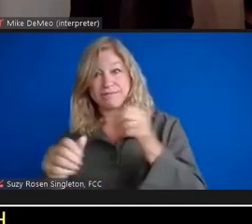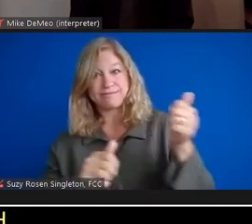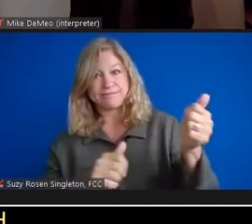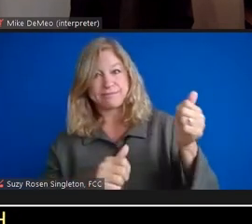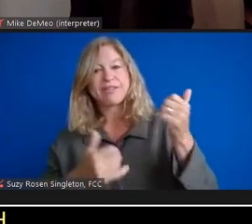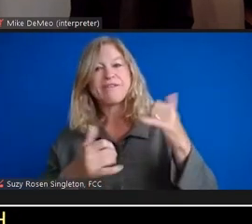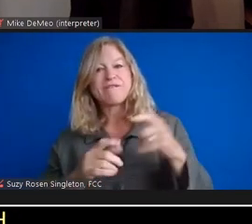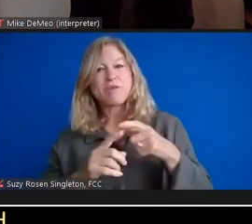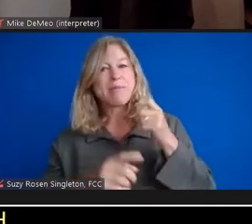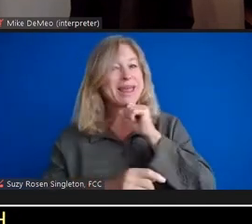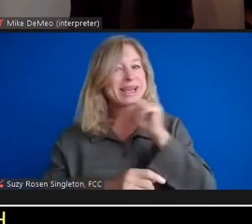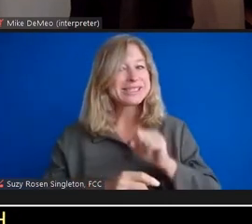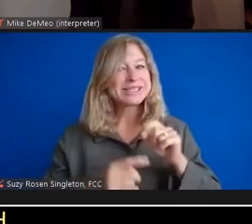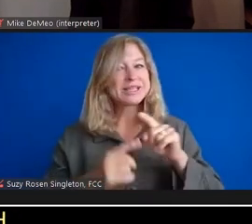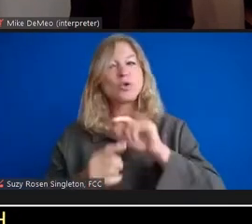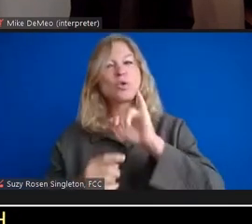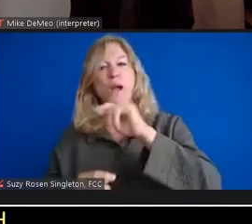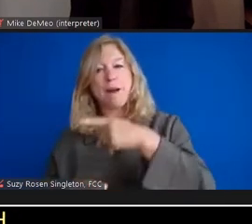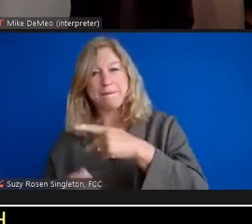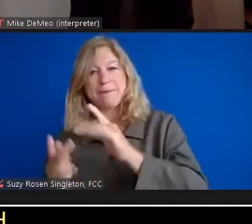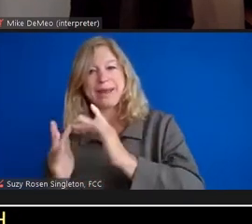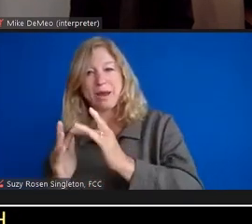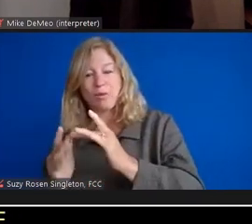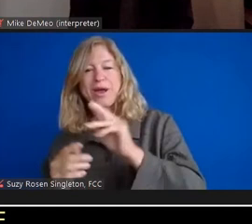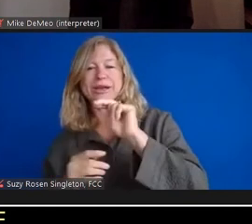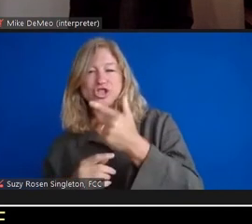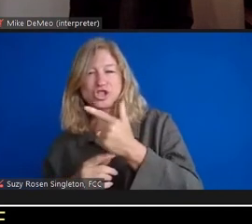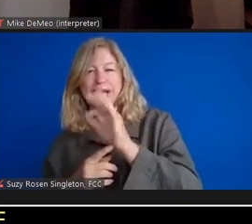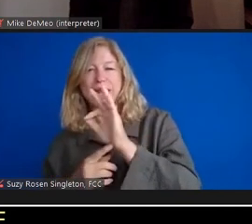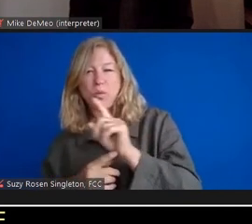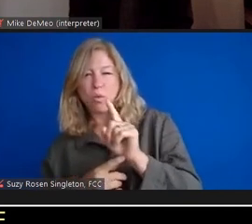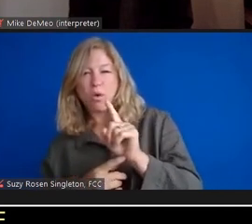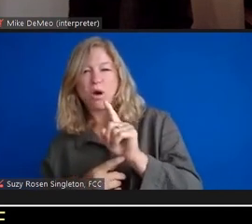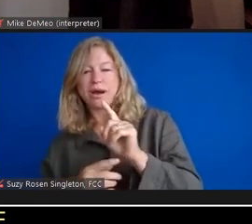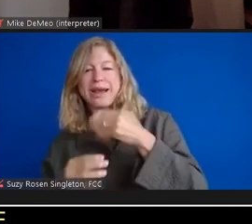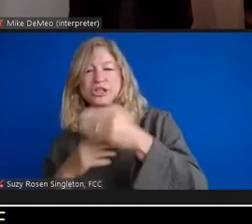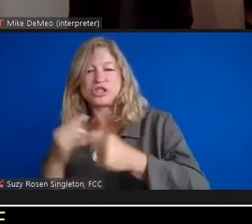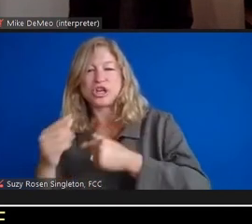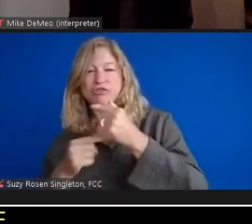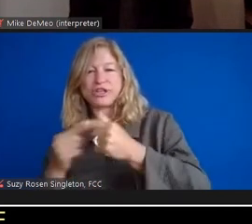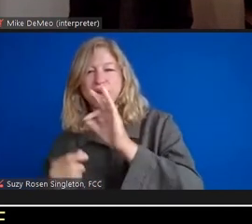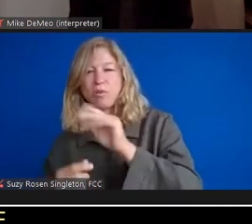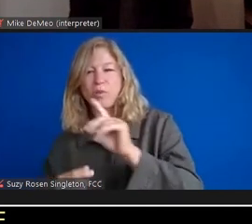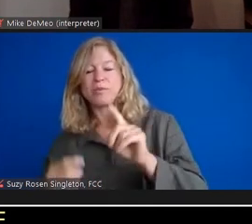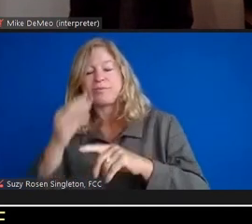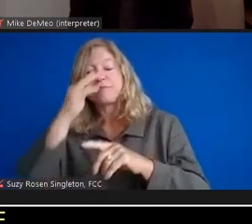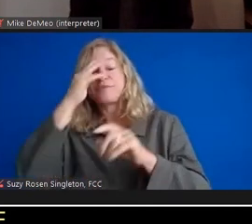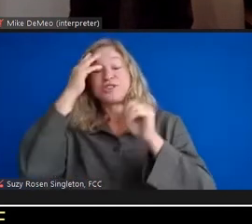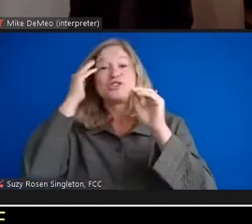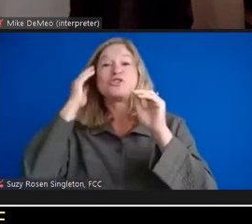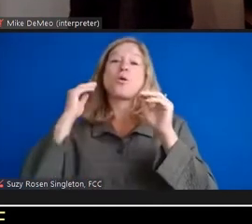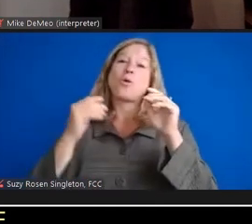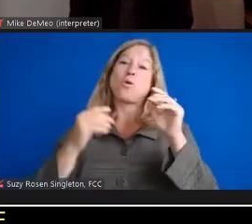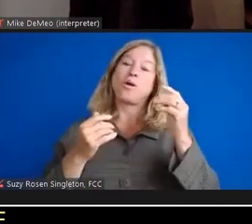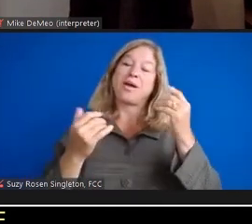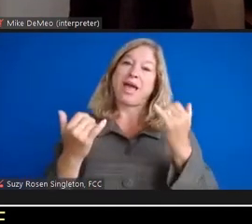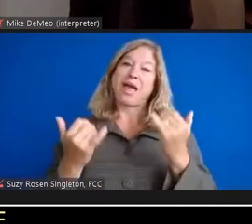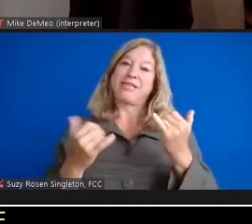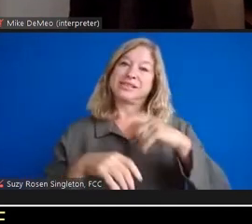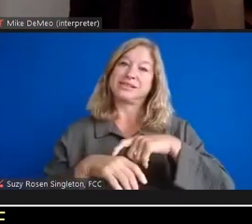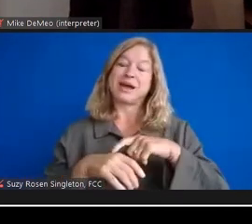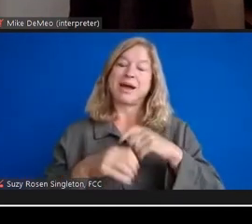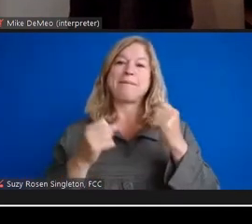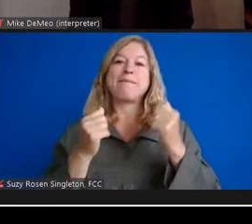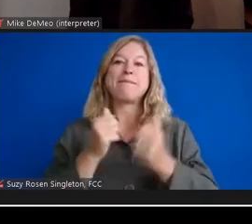the country are still mid-transition themselves from legacy networks over to IP networks, that is NG911, next